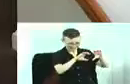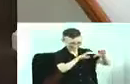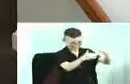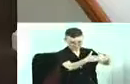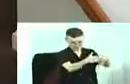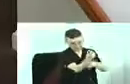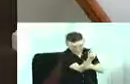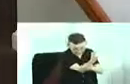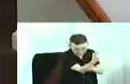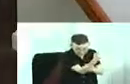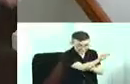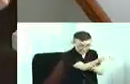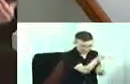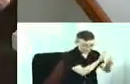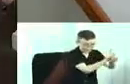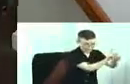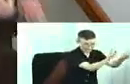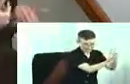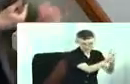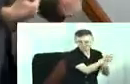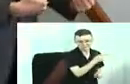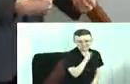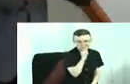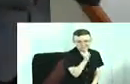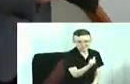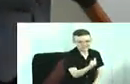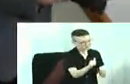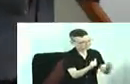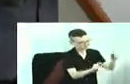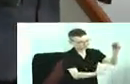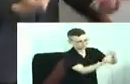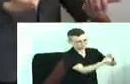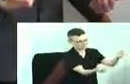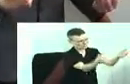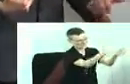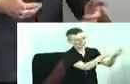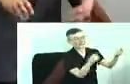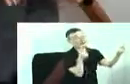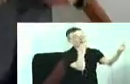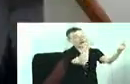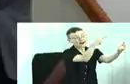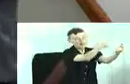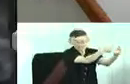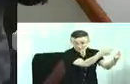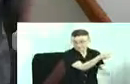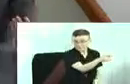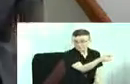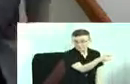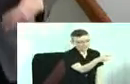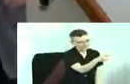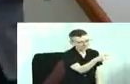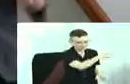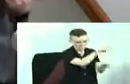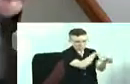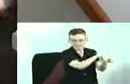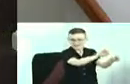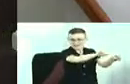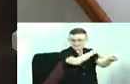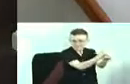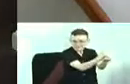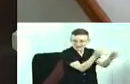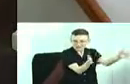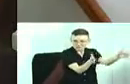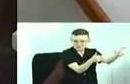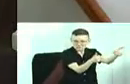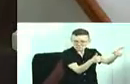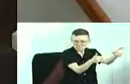remaining disciples. We don't catch up with them again until we find them where? We find them in a locked room behind a door